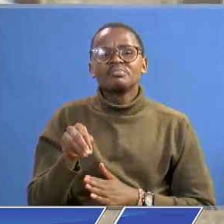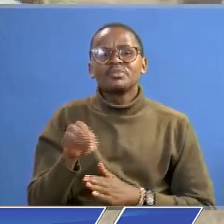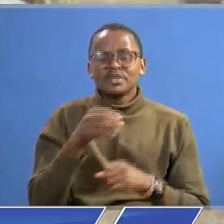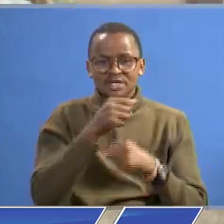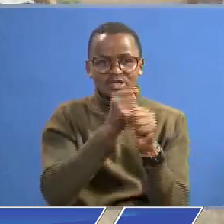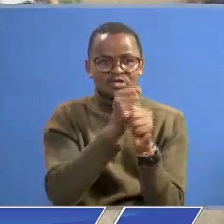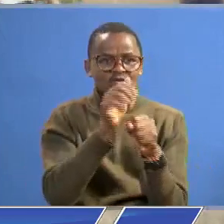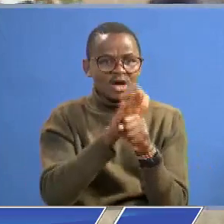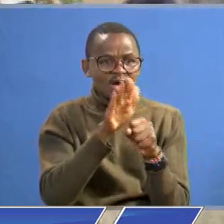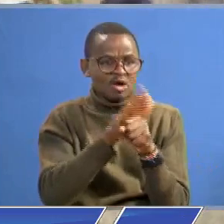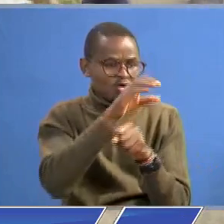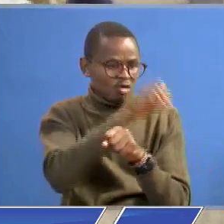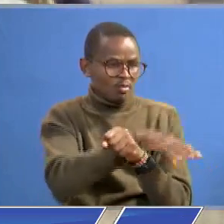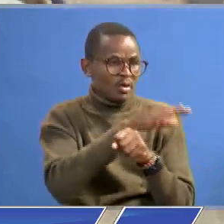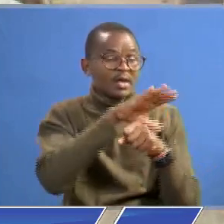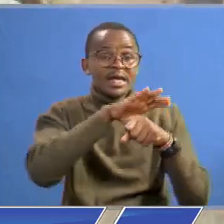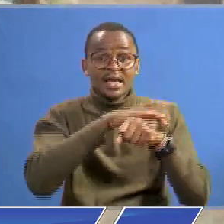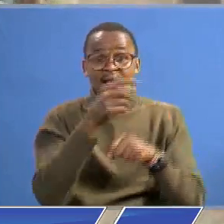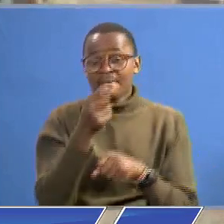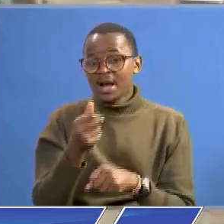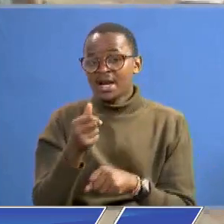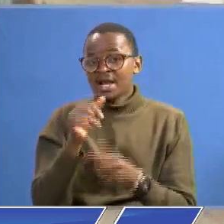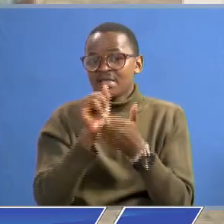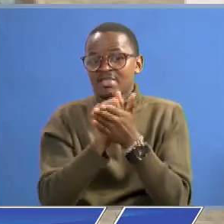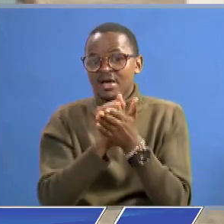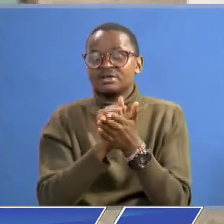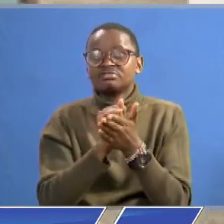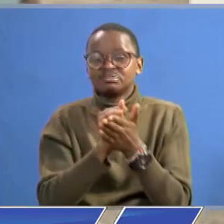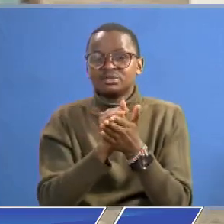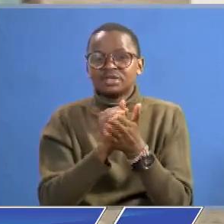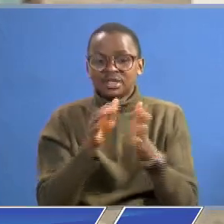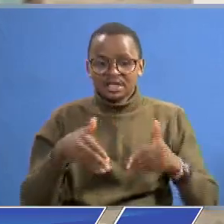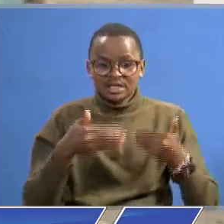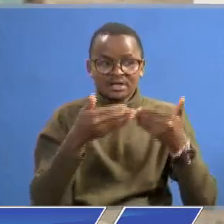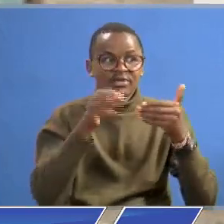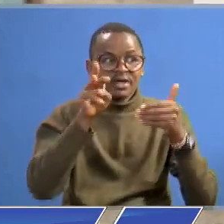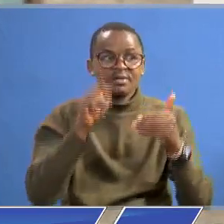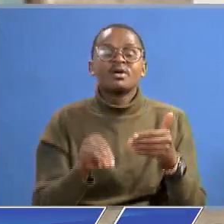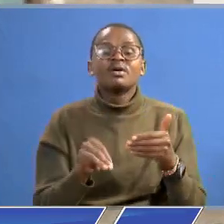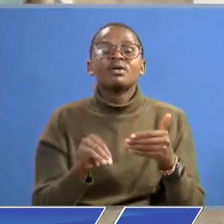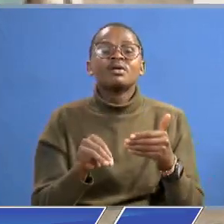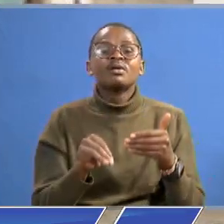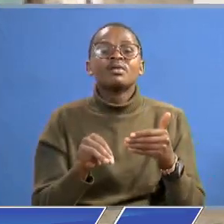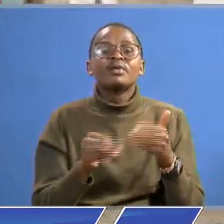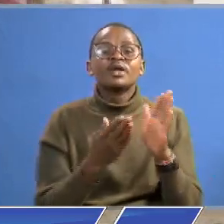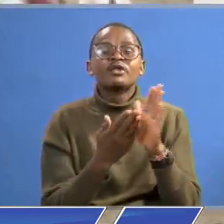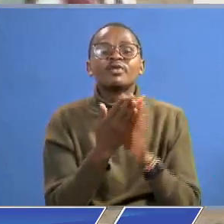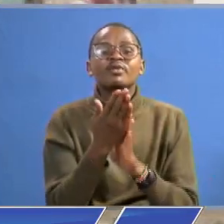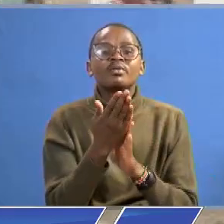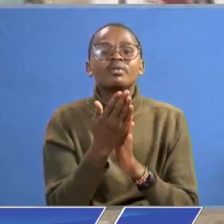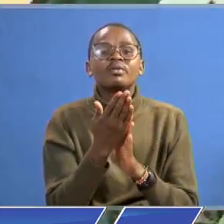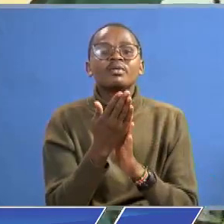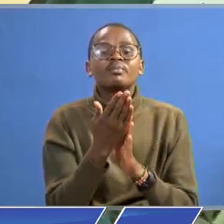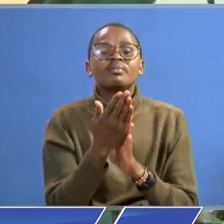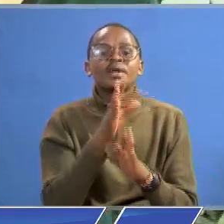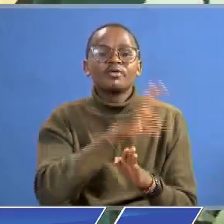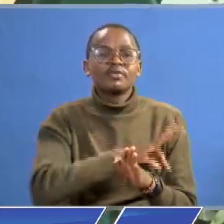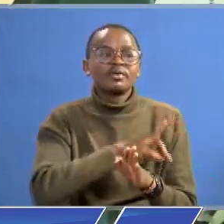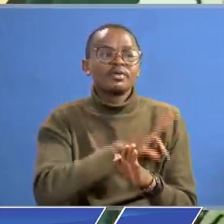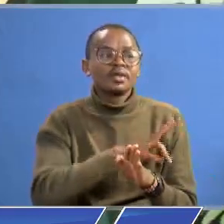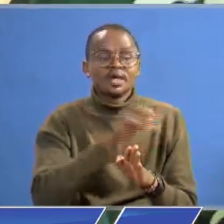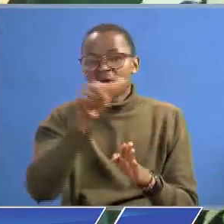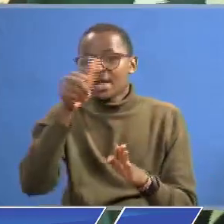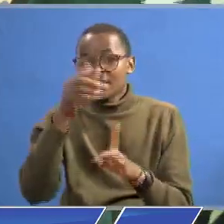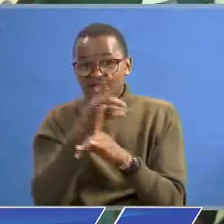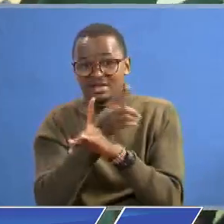that they do a lot of tree planting because they can get money, and that tree, when it's starting, it will give them the environmental benefit. In